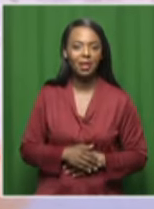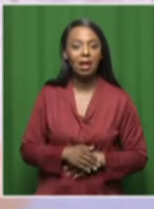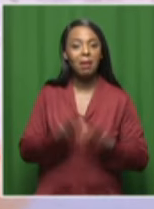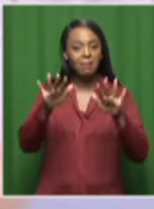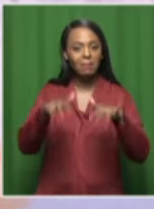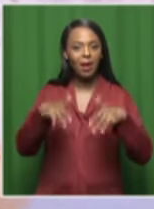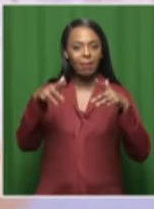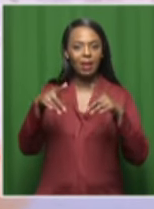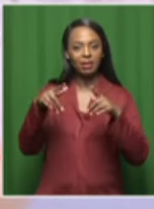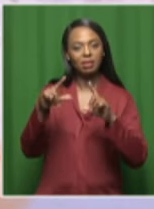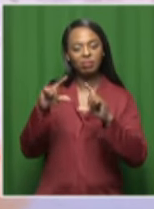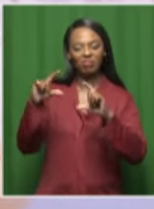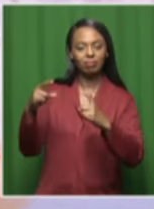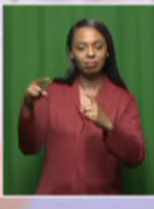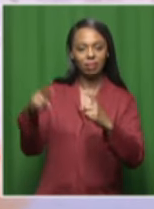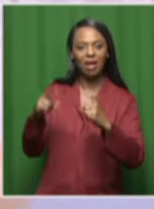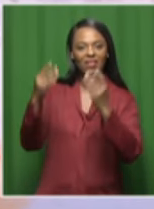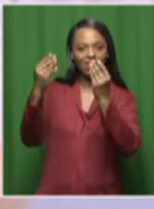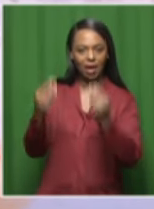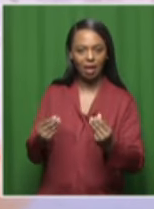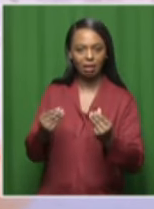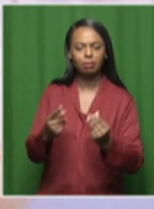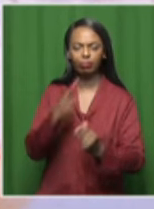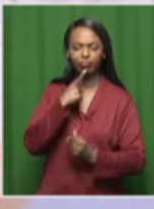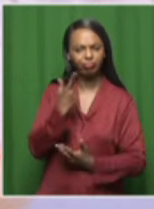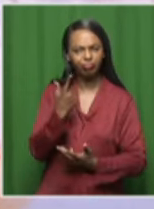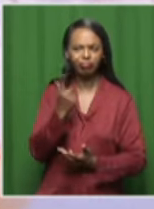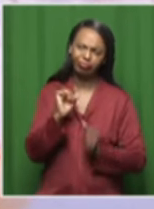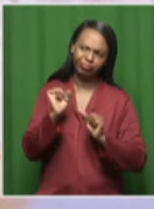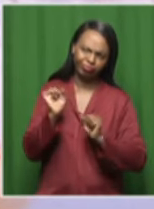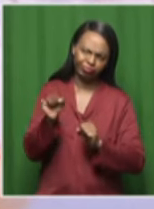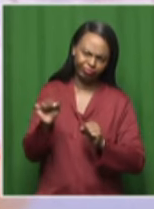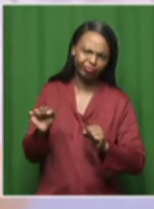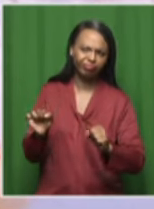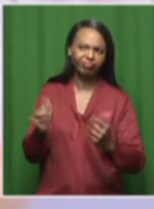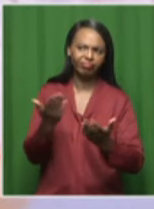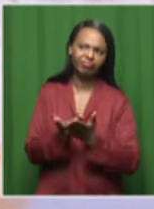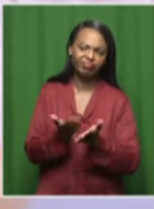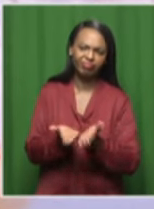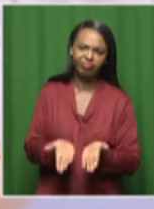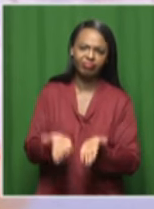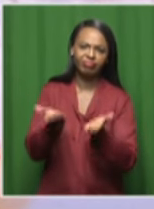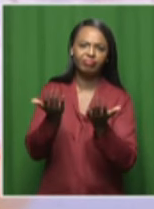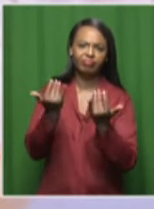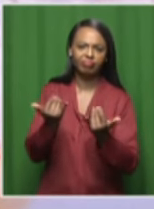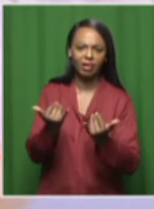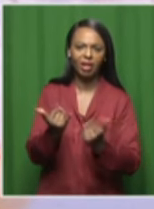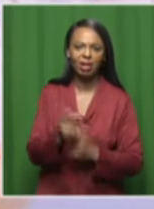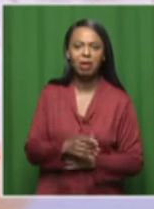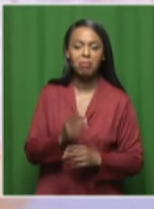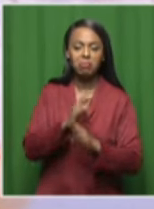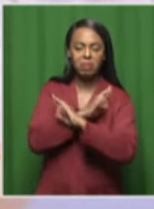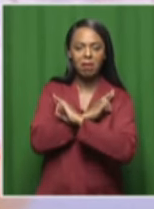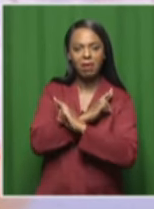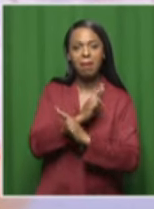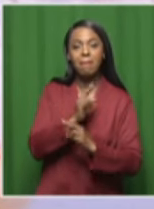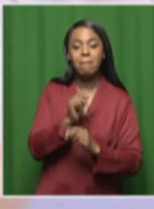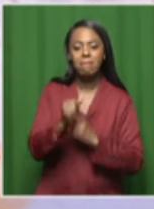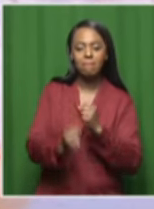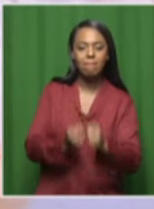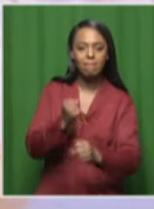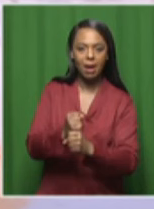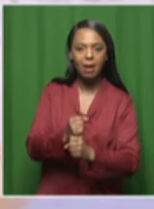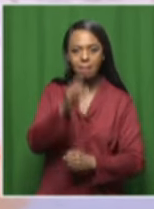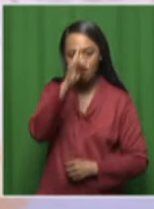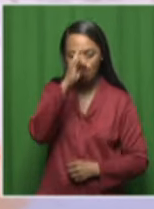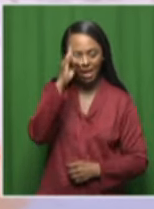Finance has voted to go ahead with the plan to introduce the two-pot retirement system in March next year. So